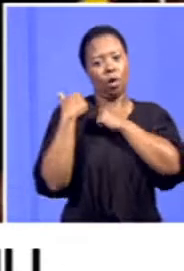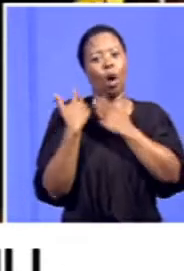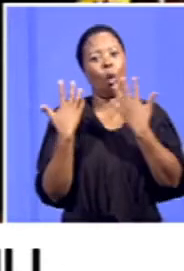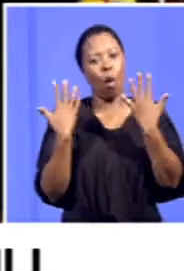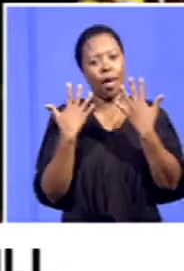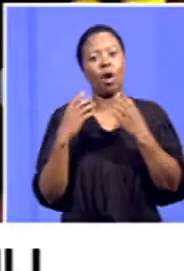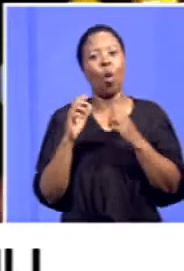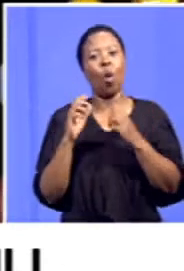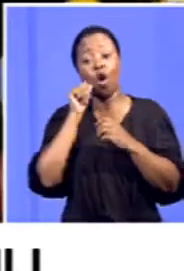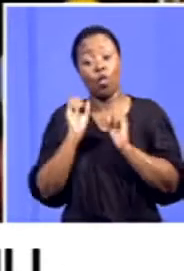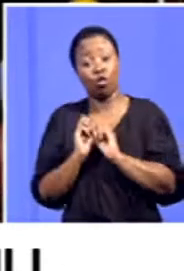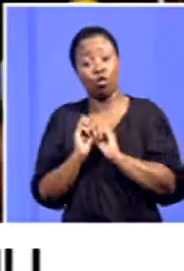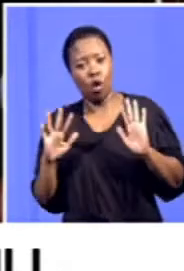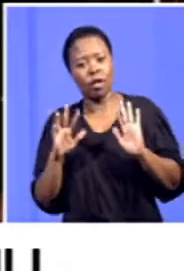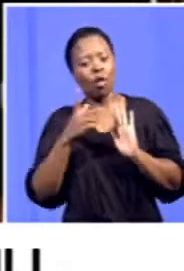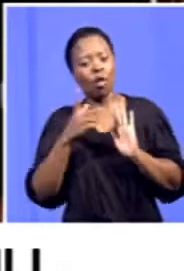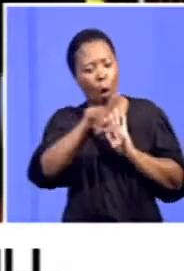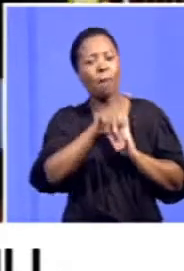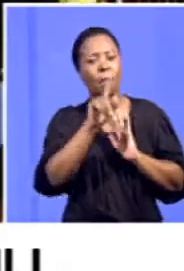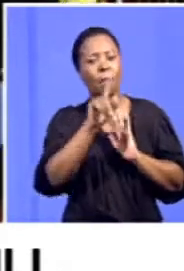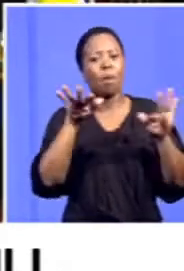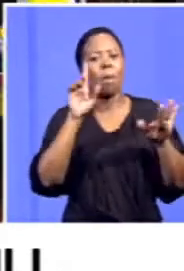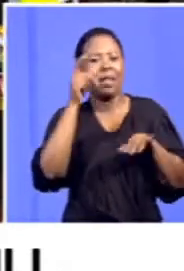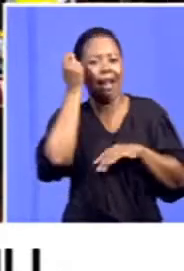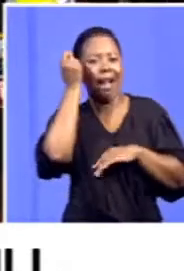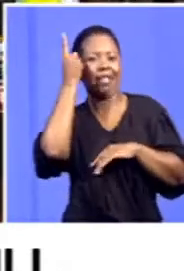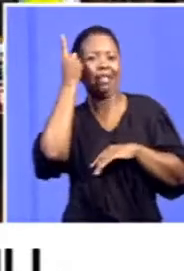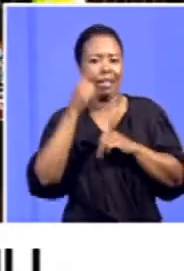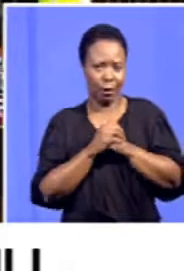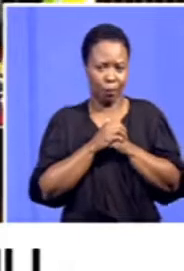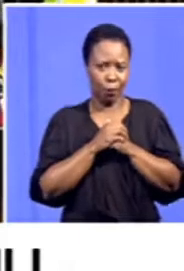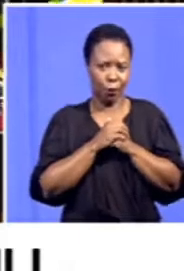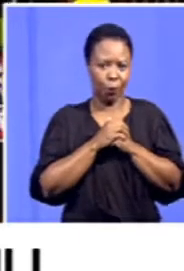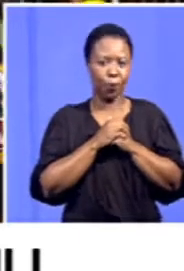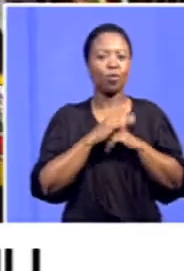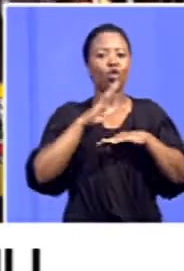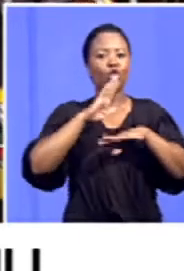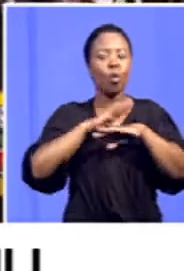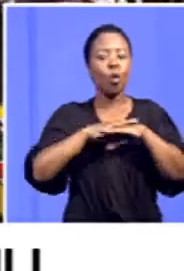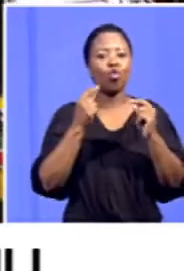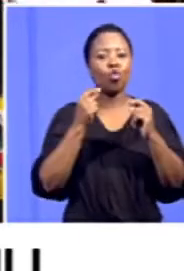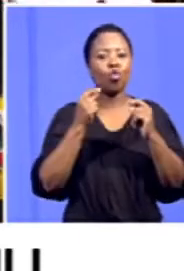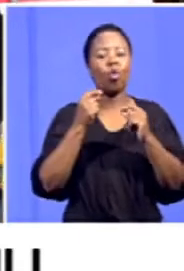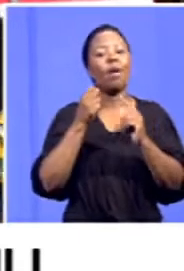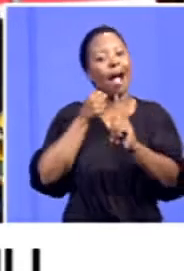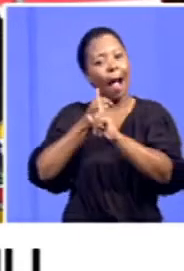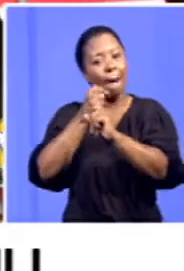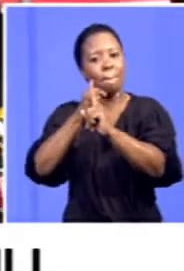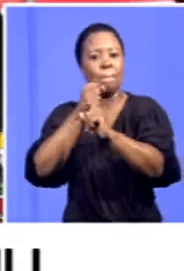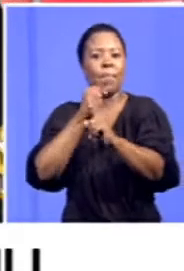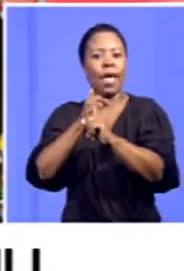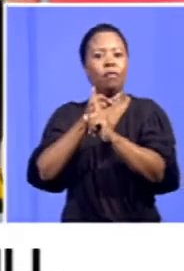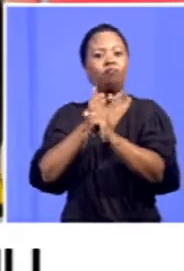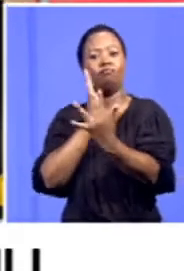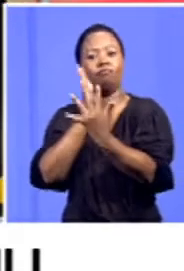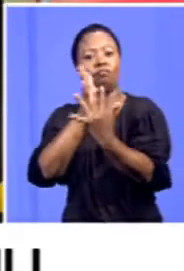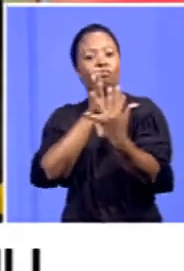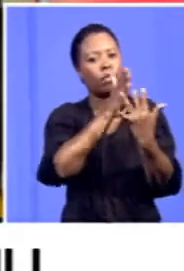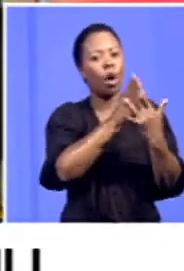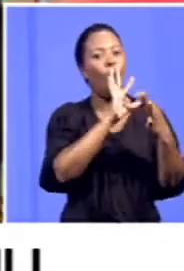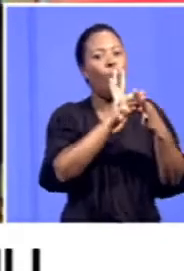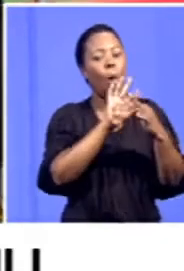actually understand it. What we are also wanting to do is to have door-to-door campaigns and have community meetings which are not